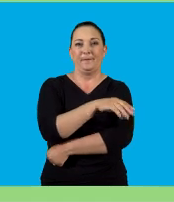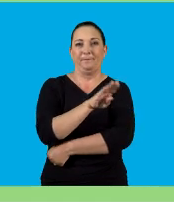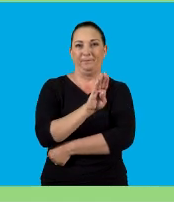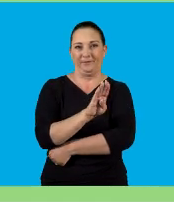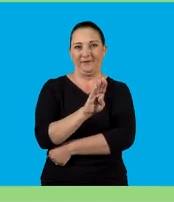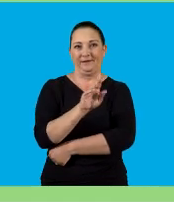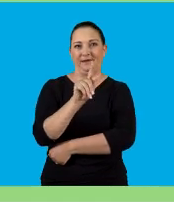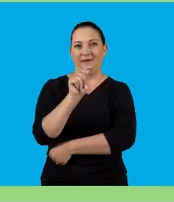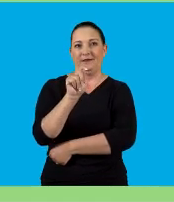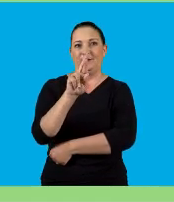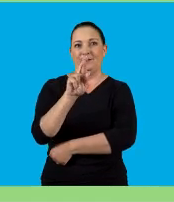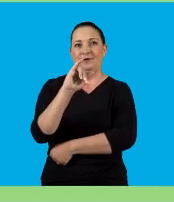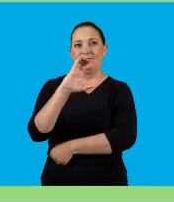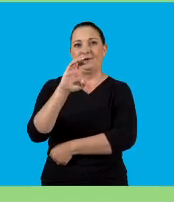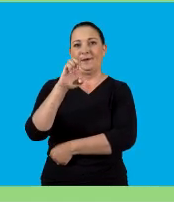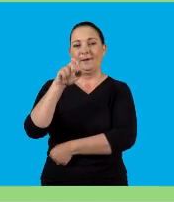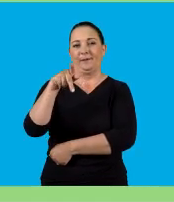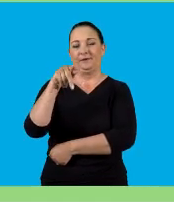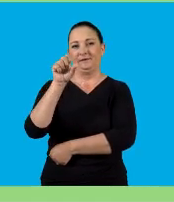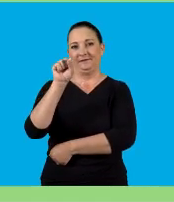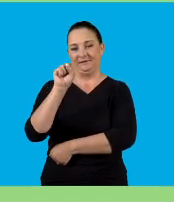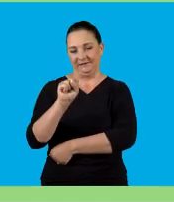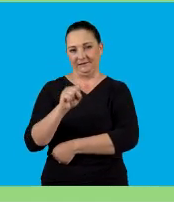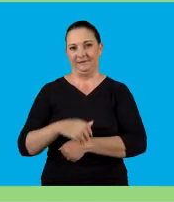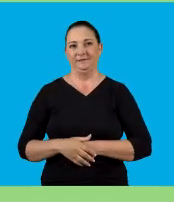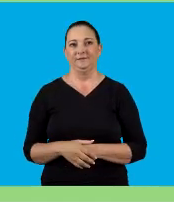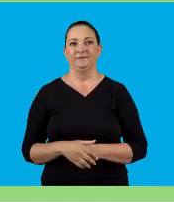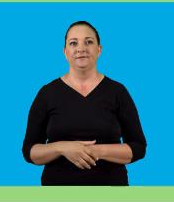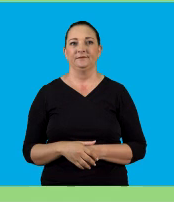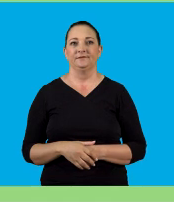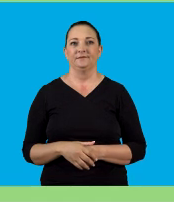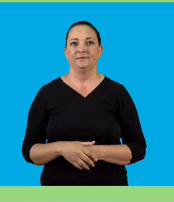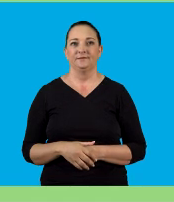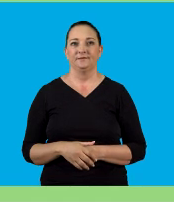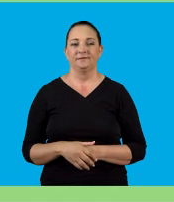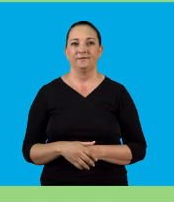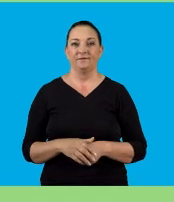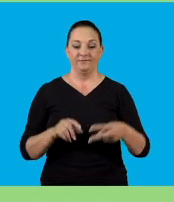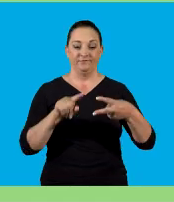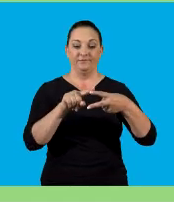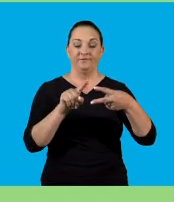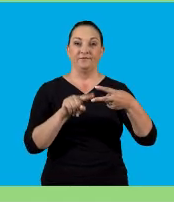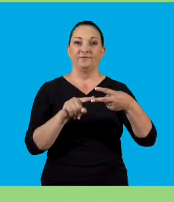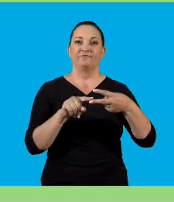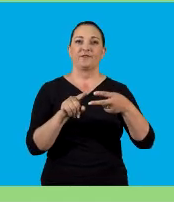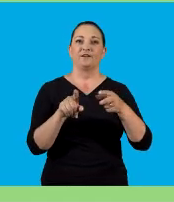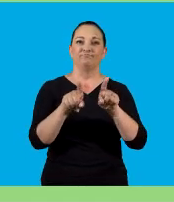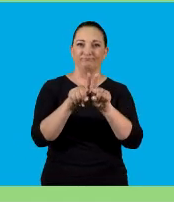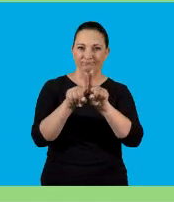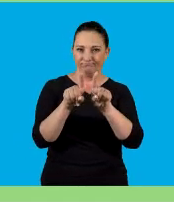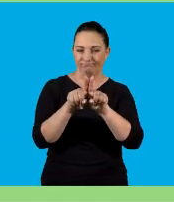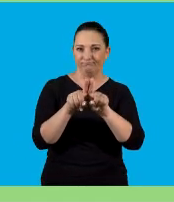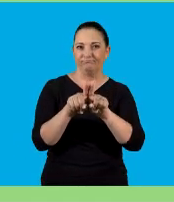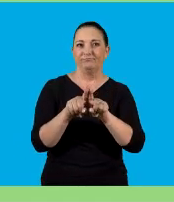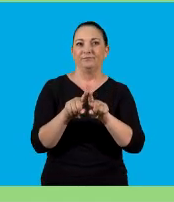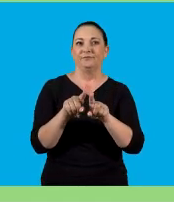the biceps, sorry. And we know that at B, we find the triceps. These are a pair. We know that